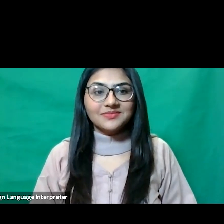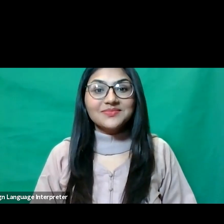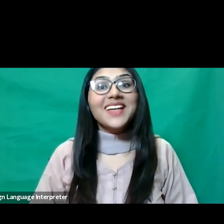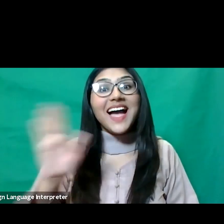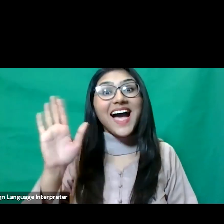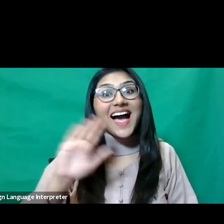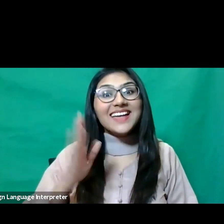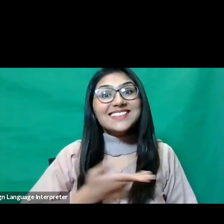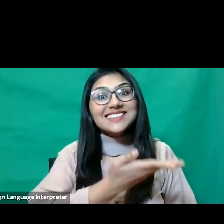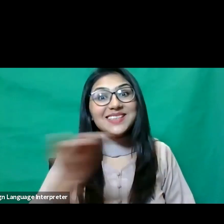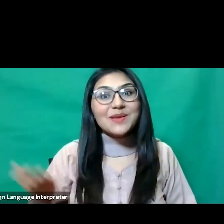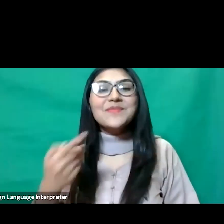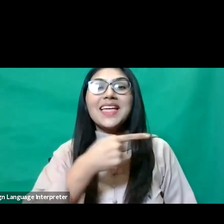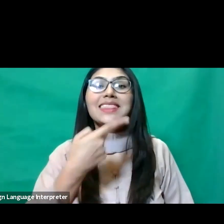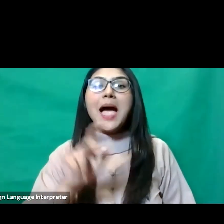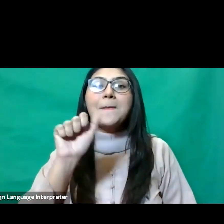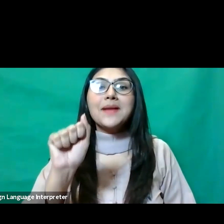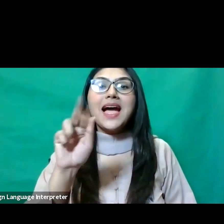Hi everyone, I'm HearAreej,